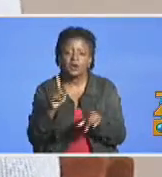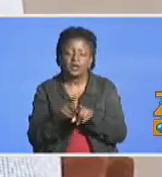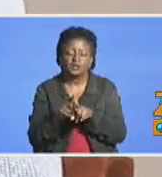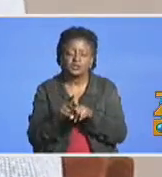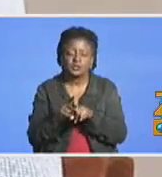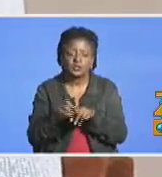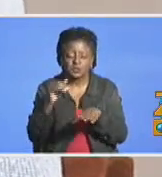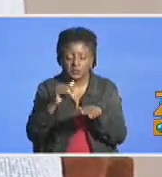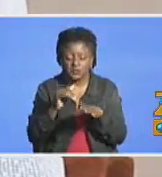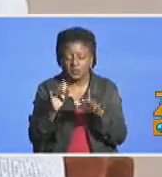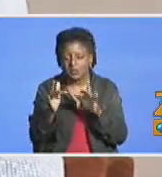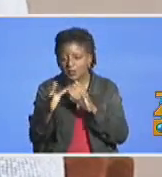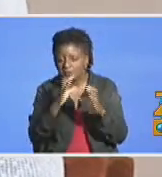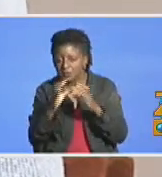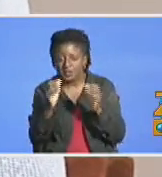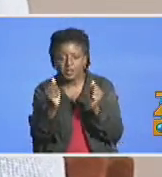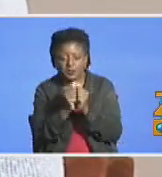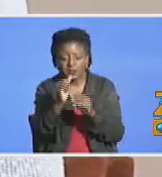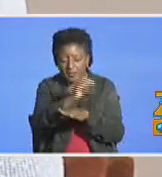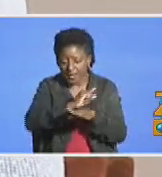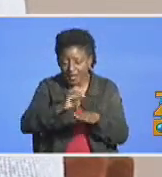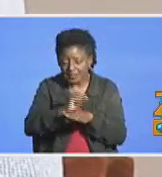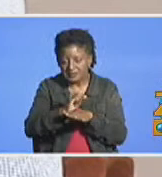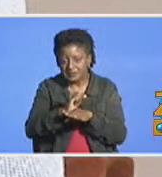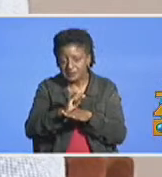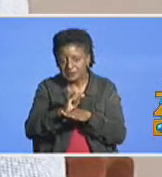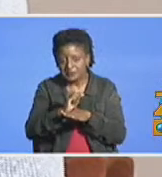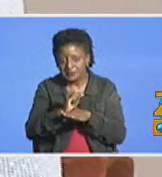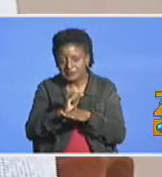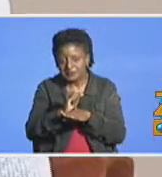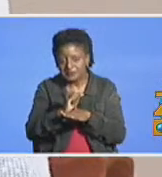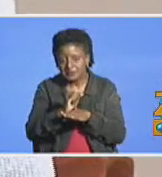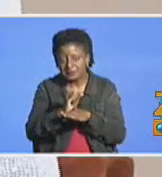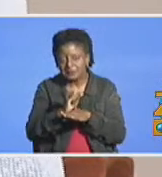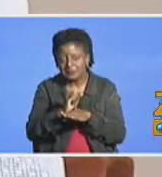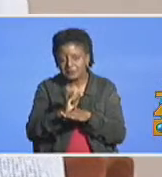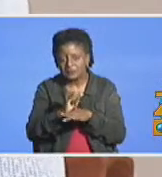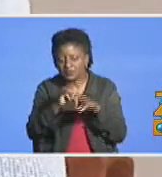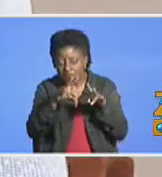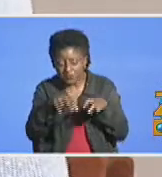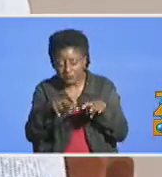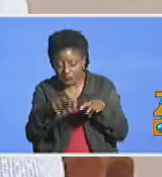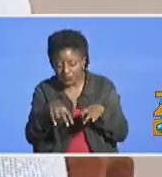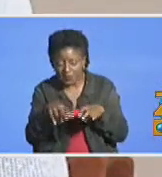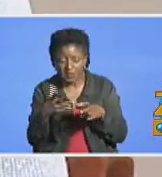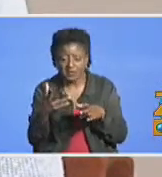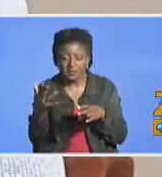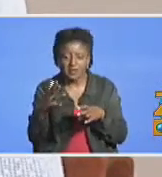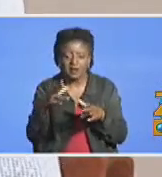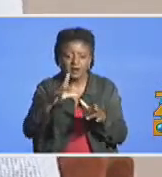islands, going over their hurricane preparedness plans to look at any types of